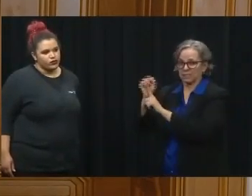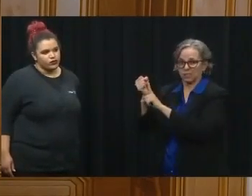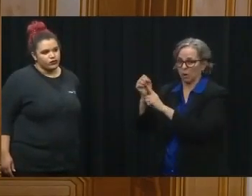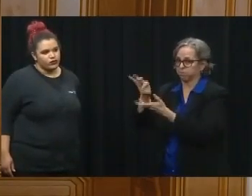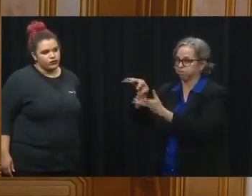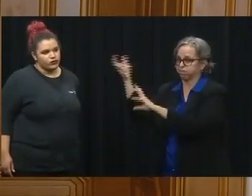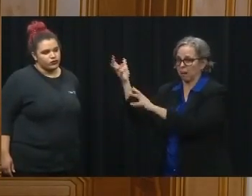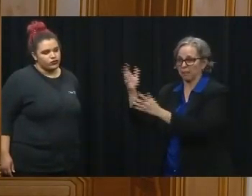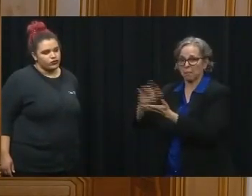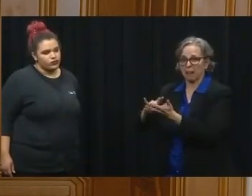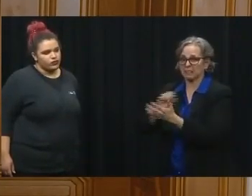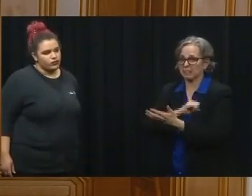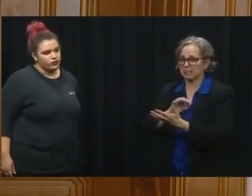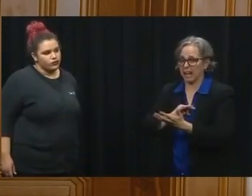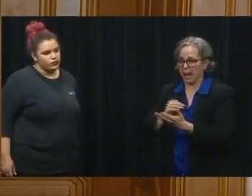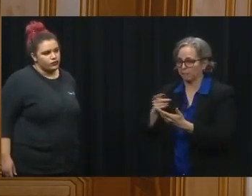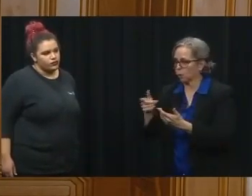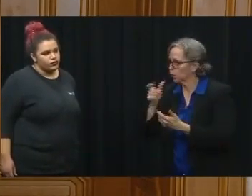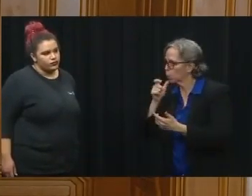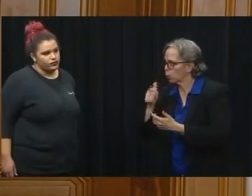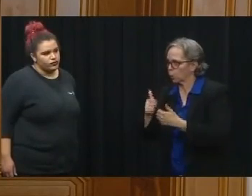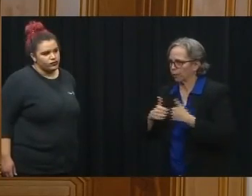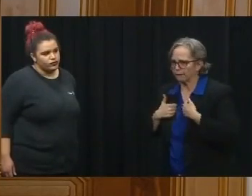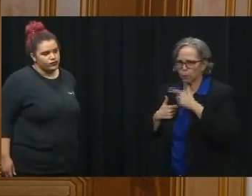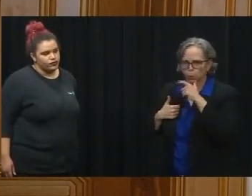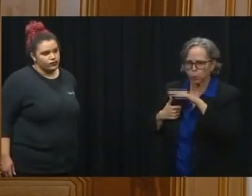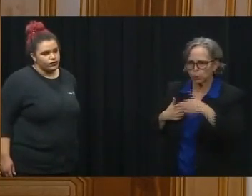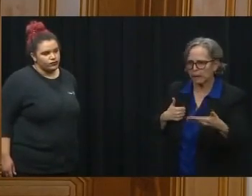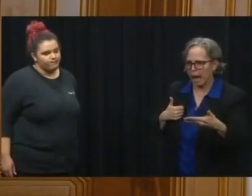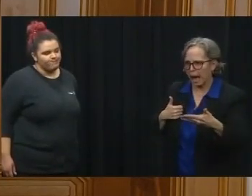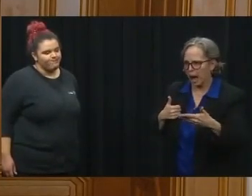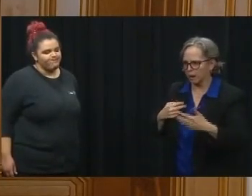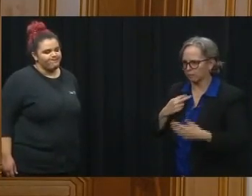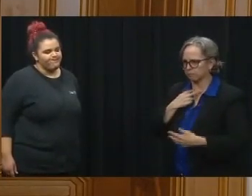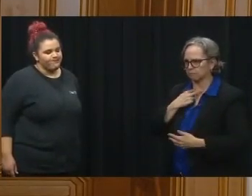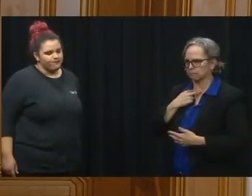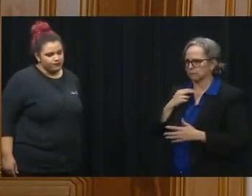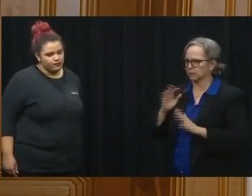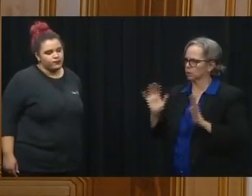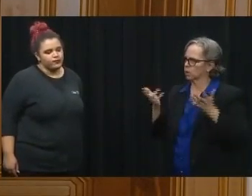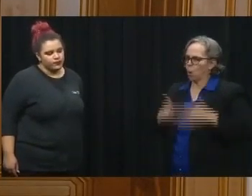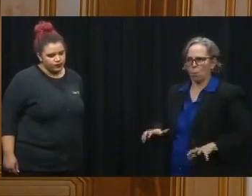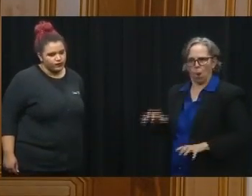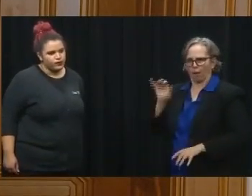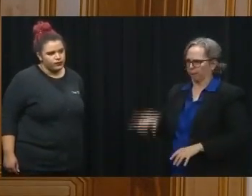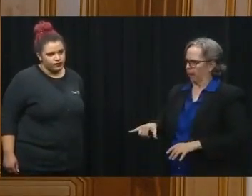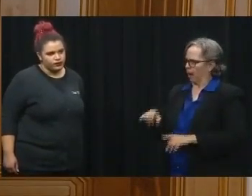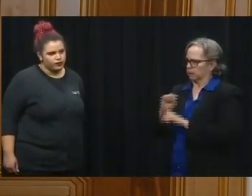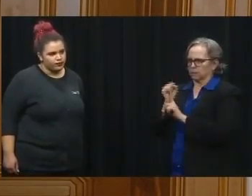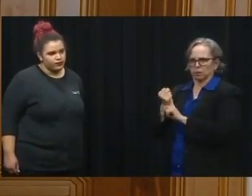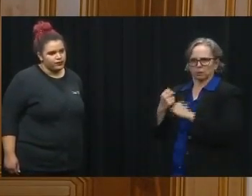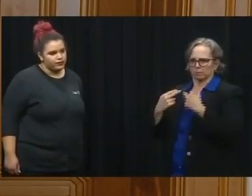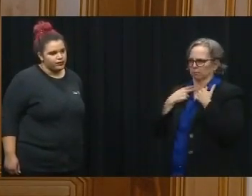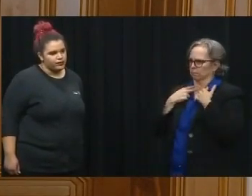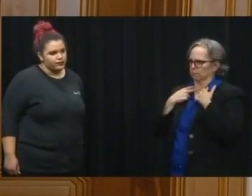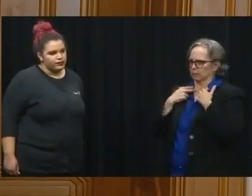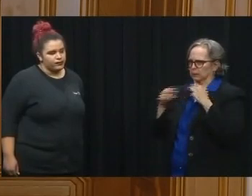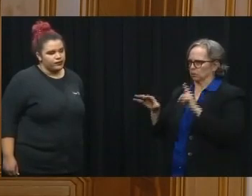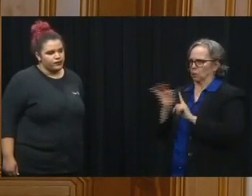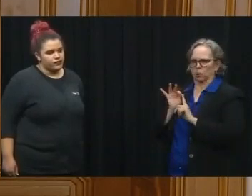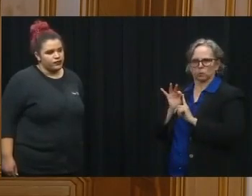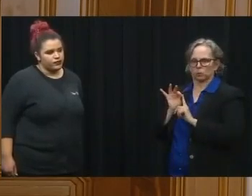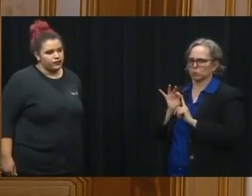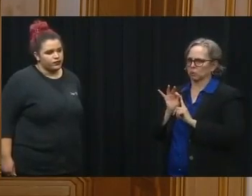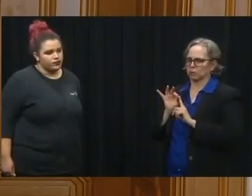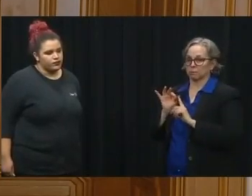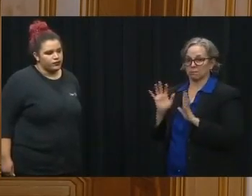making life and death decisions. And, we do not want to be in that position. So I worry about this every